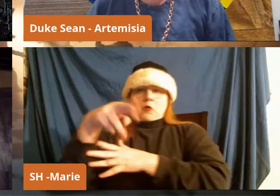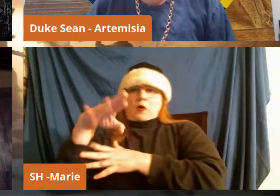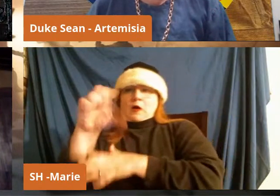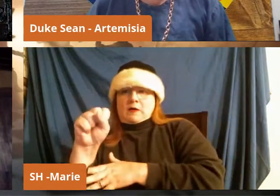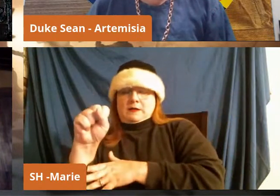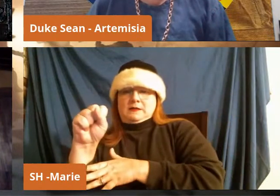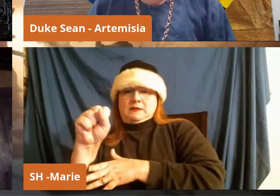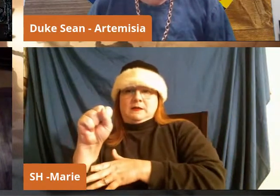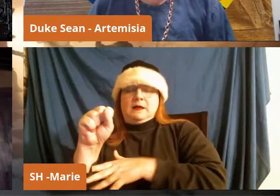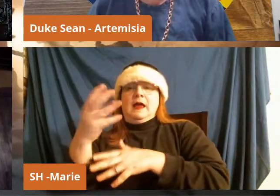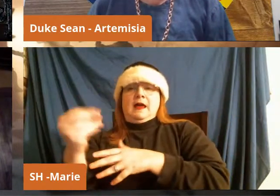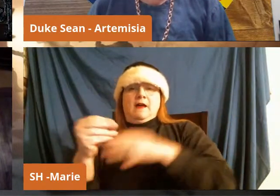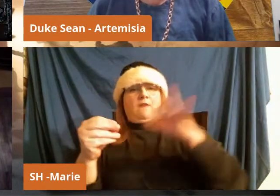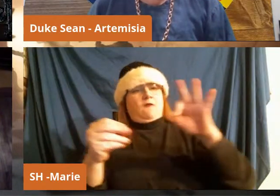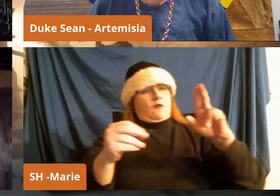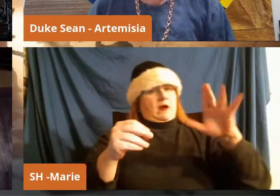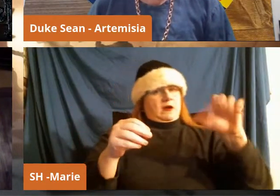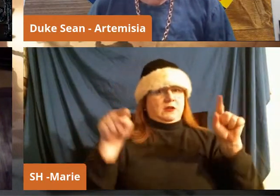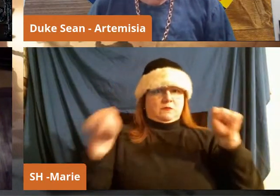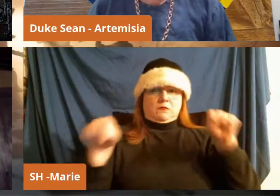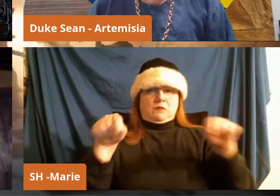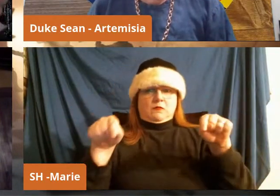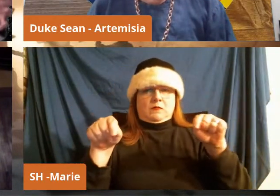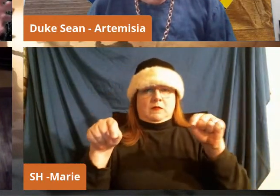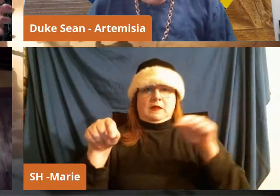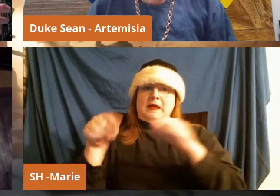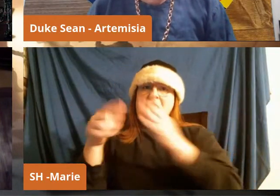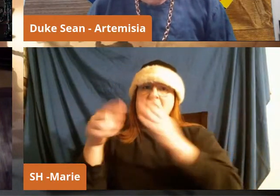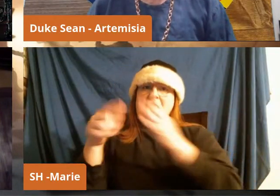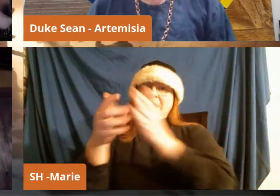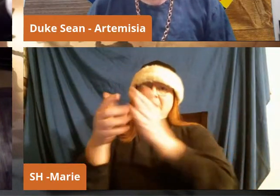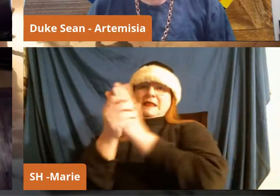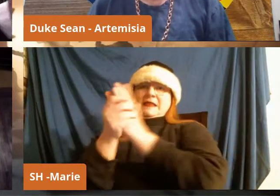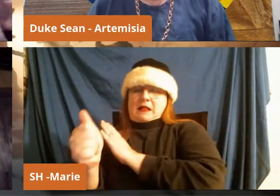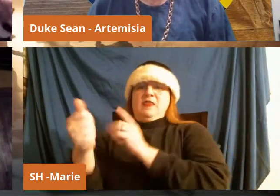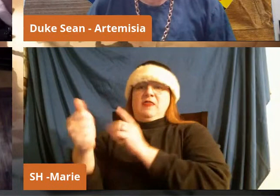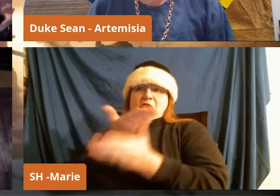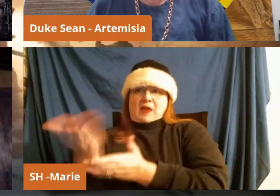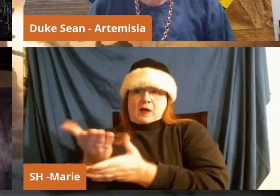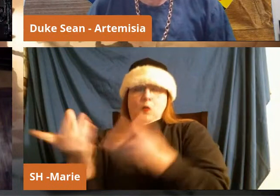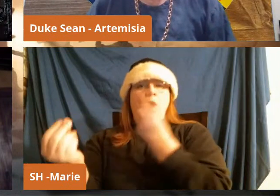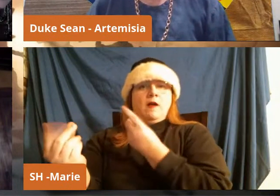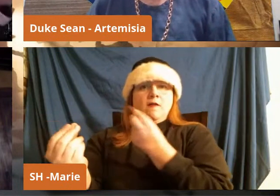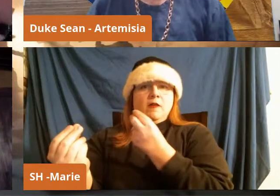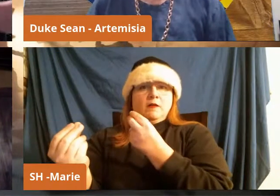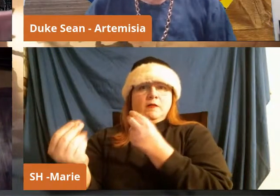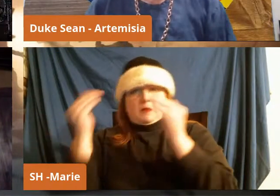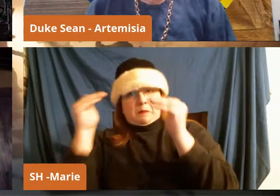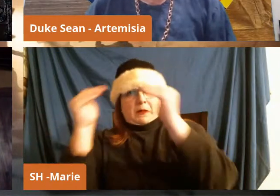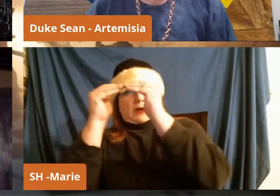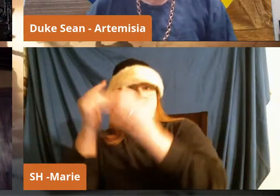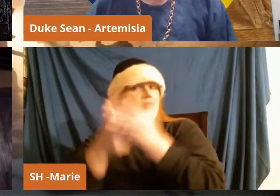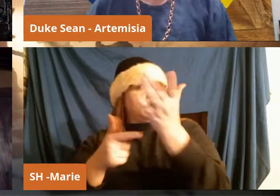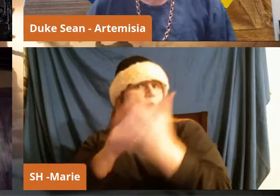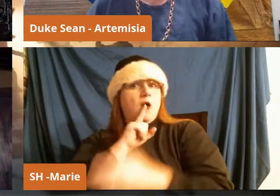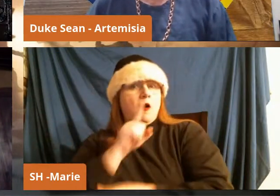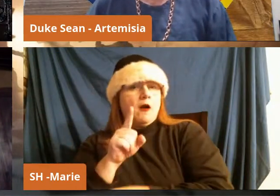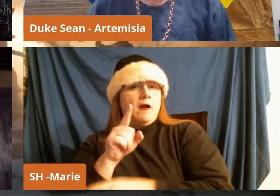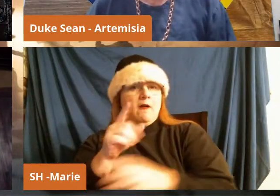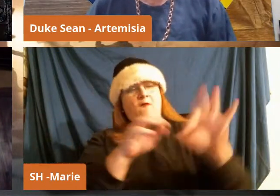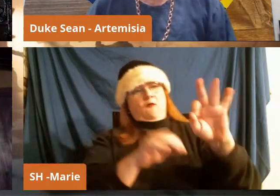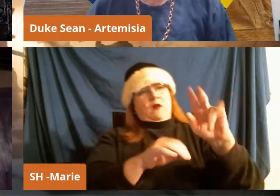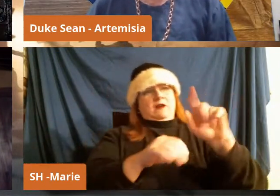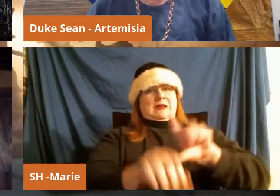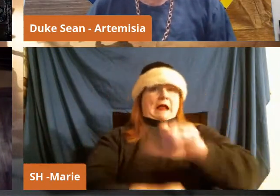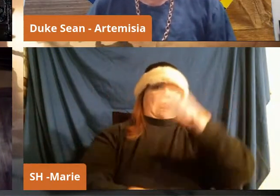there's franchise. So prowess is your skill at the thing for whatever peer you are, skill at the thing. Franchise is